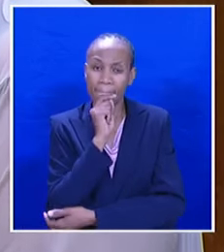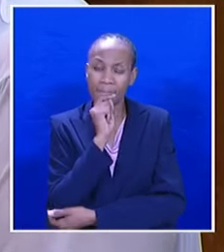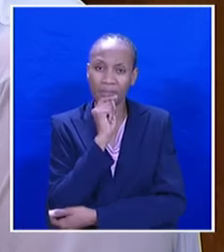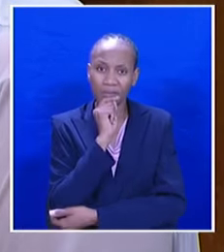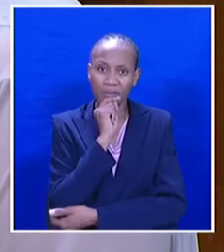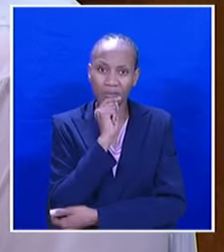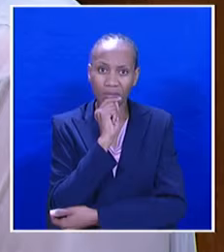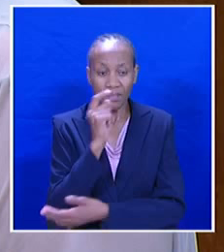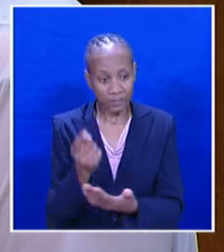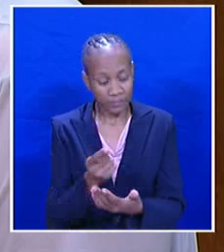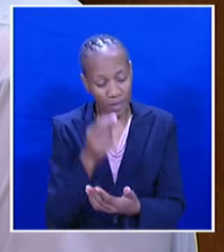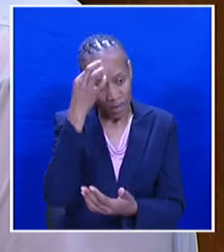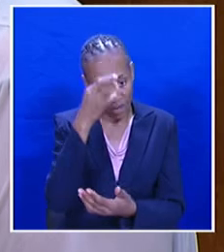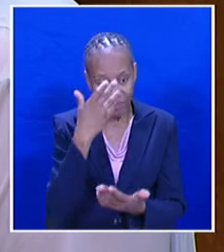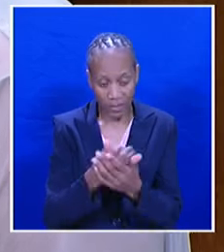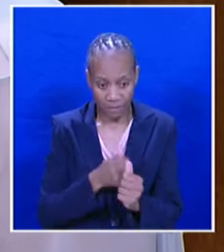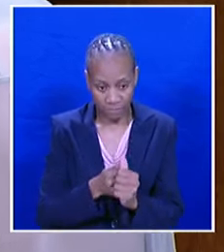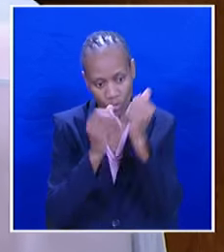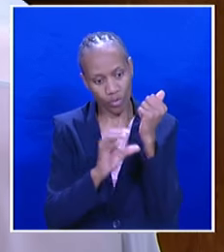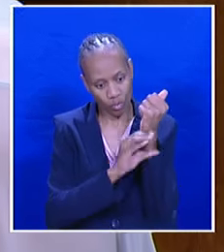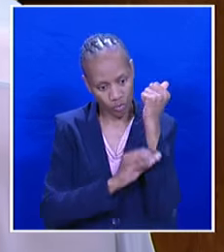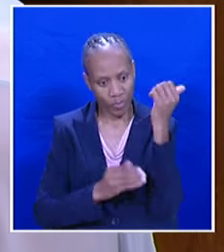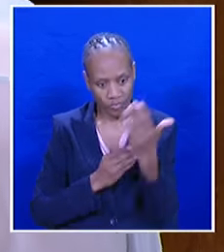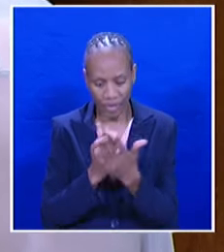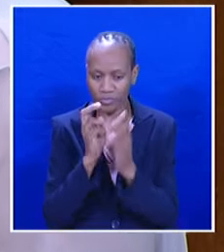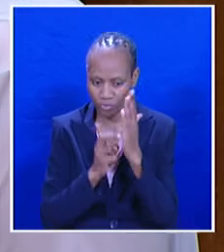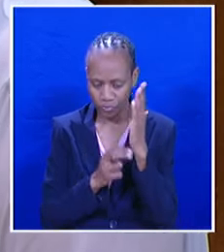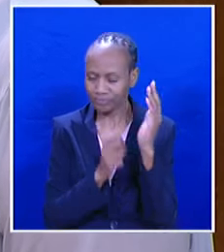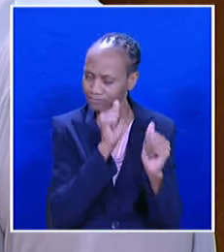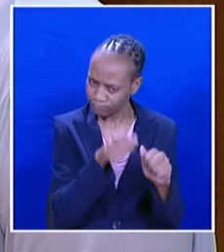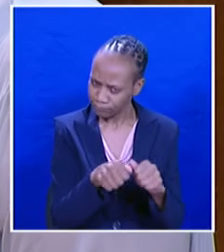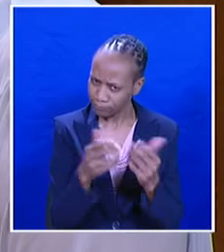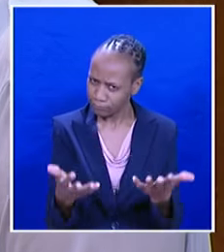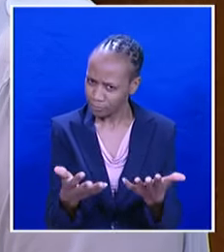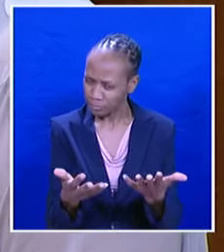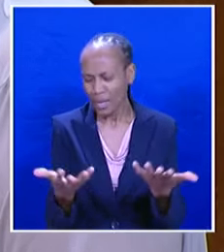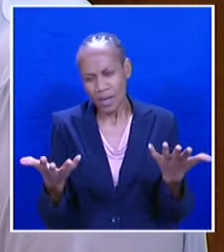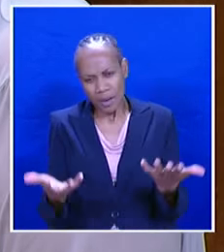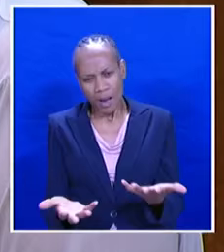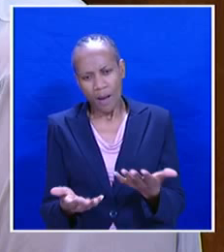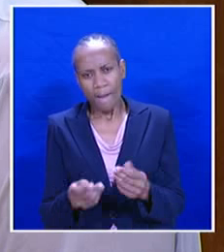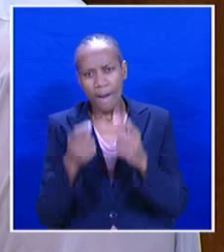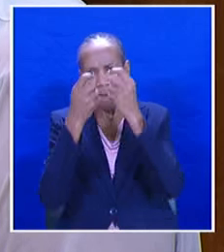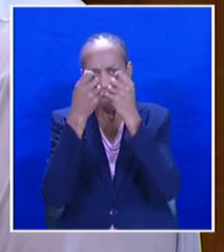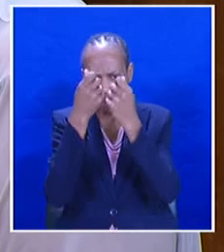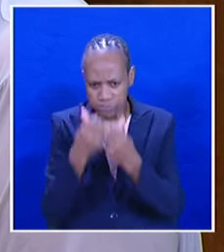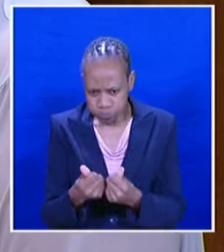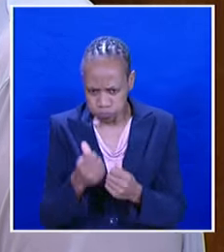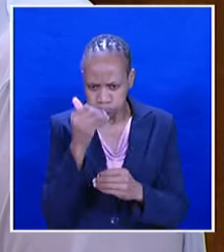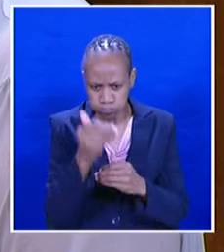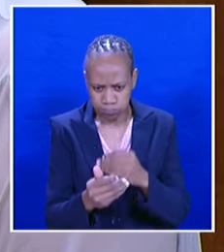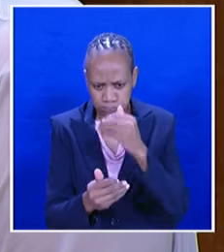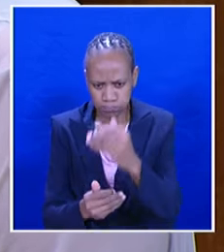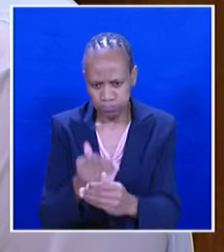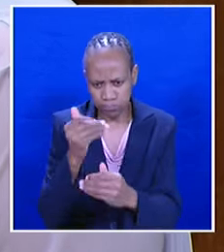for open and competitive tendering processes. What procurement process will be utilized to ensure that the nuclear